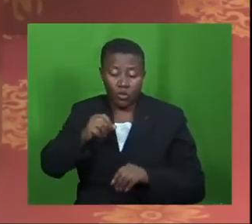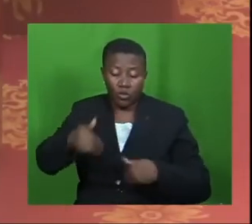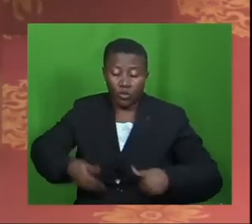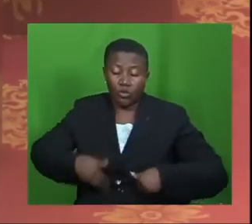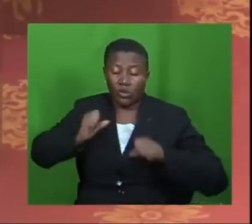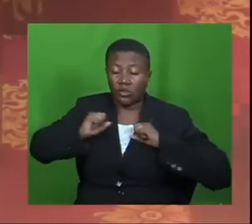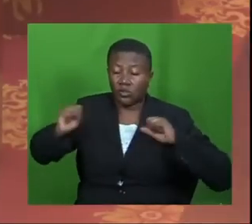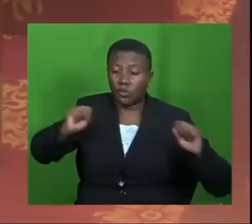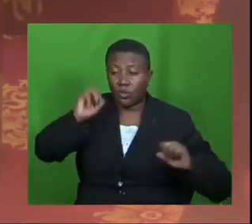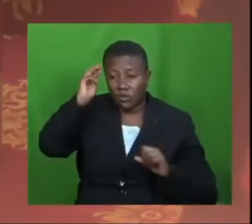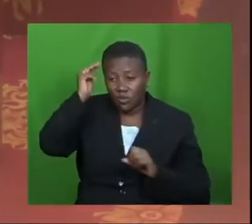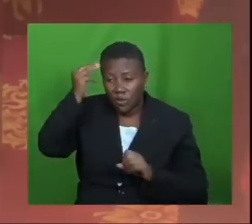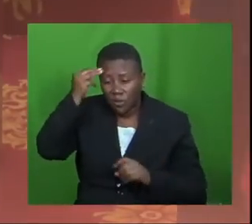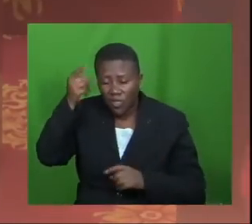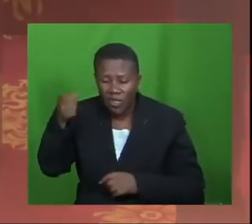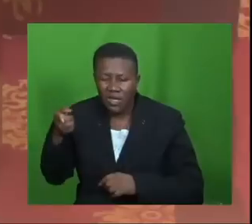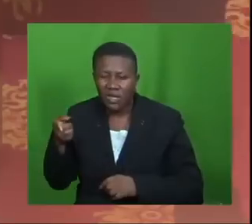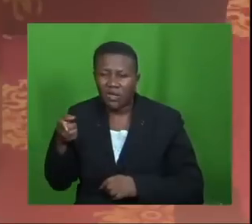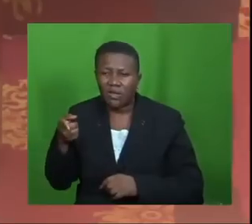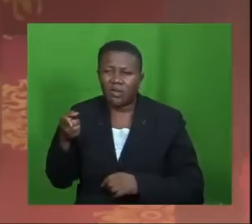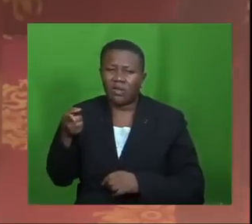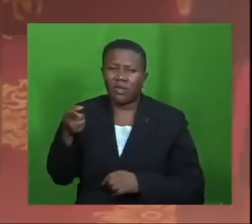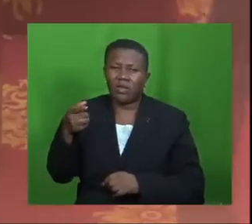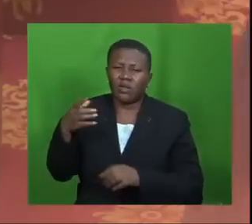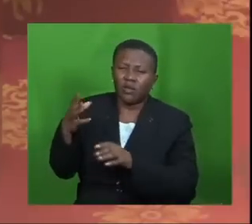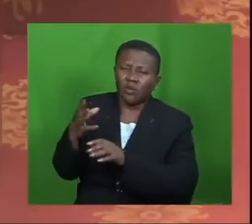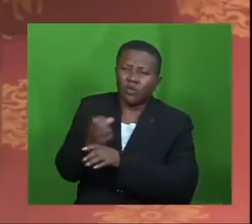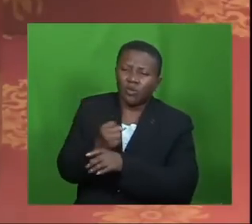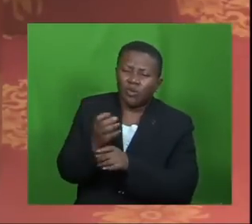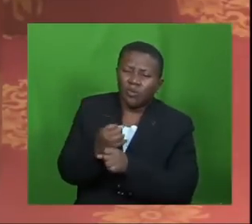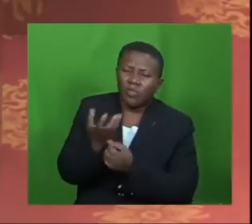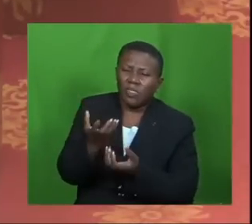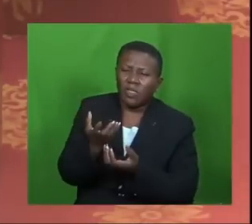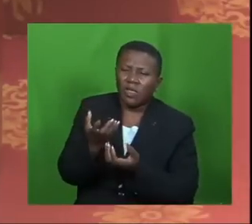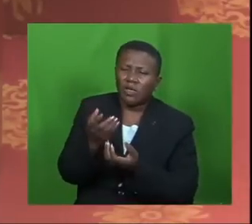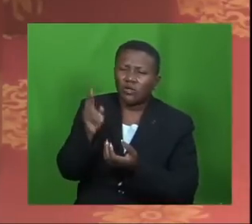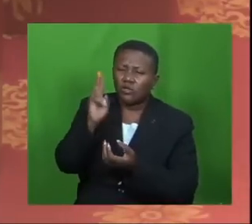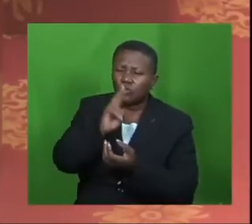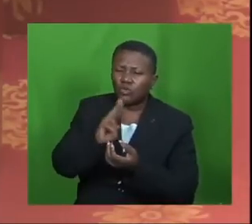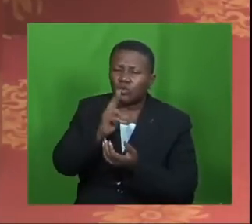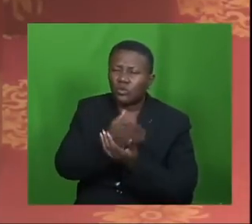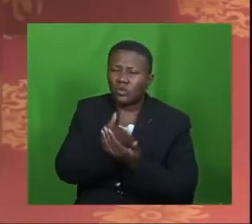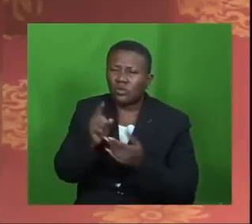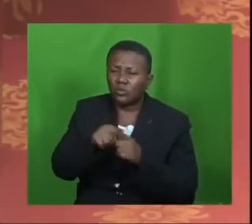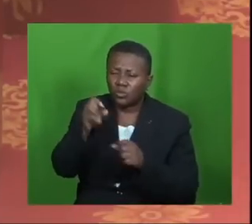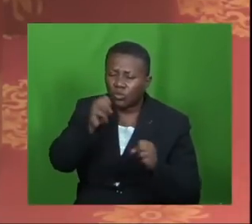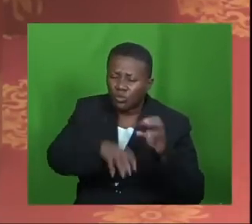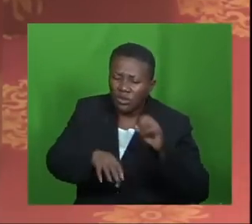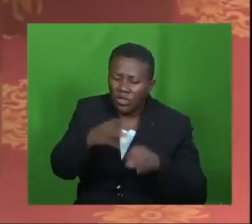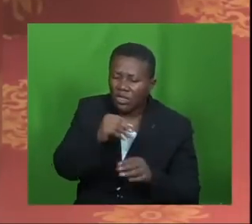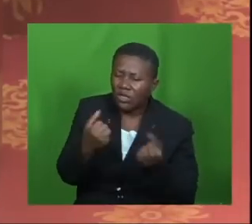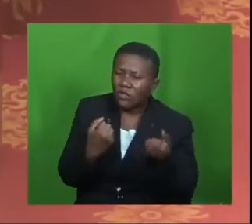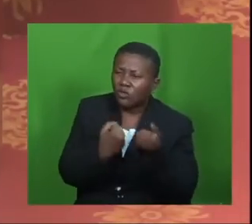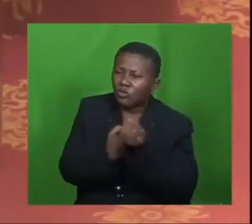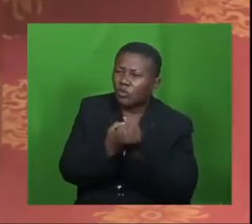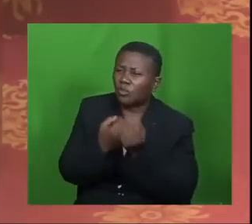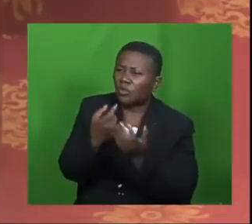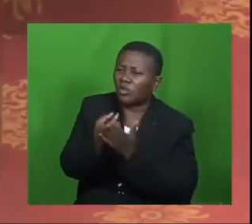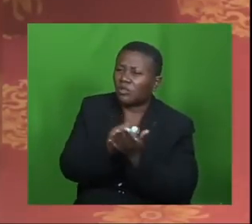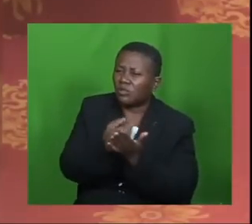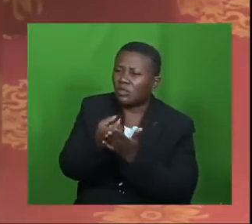of the major stakeholders of the World Cup, took advantage of our qualification to initiate investment and support discussion with our